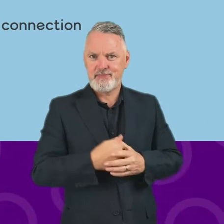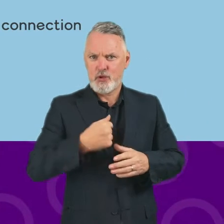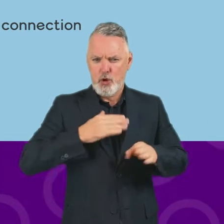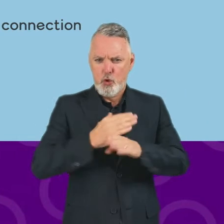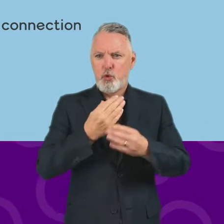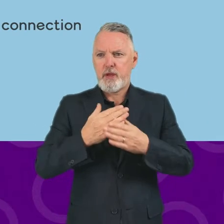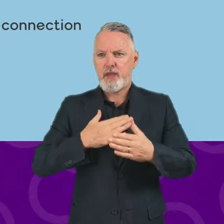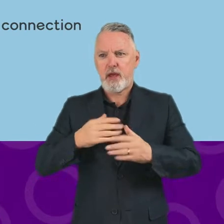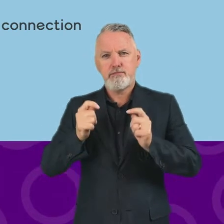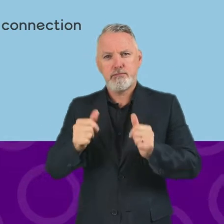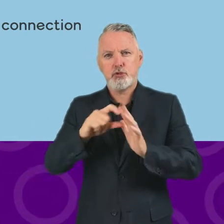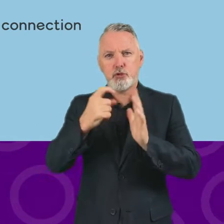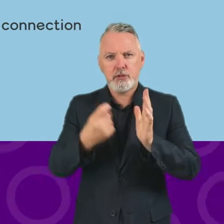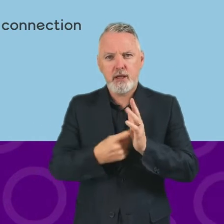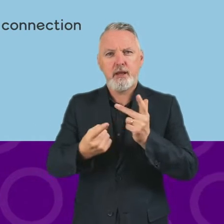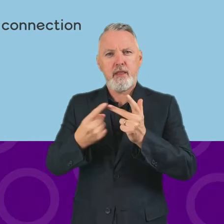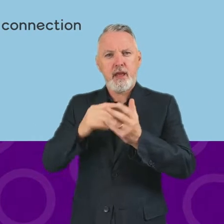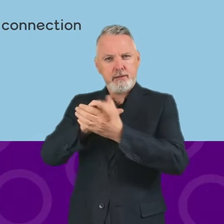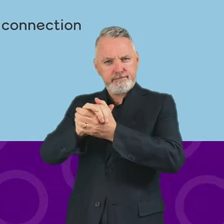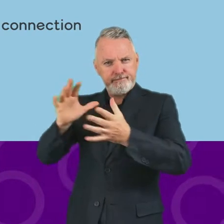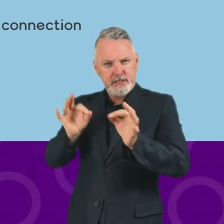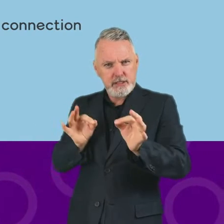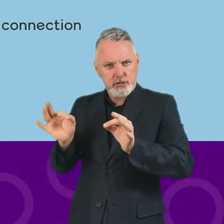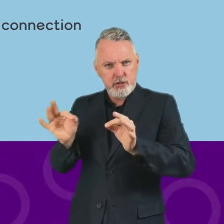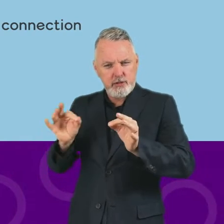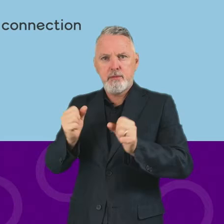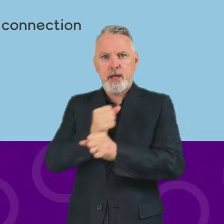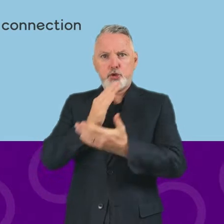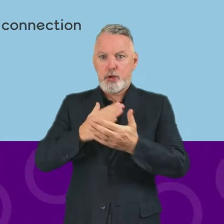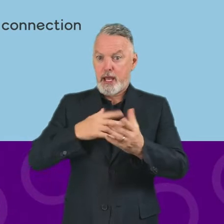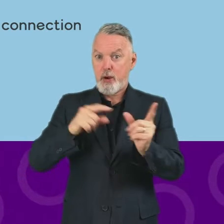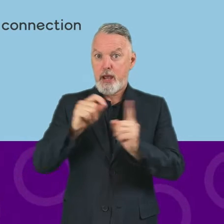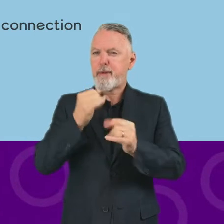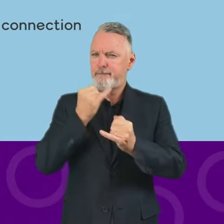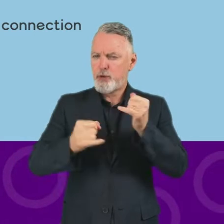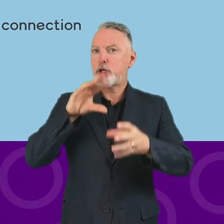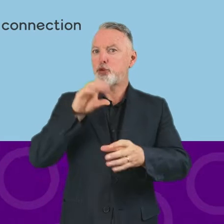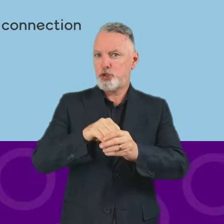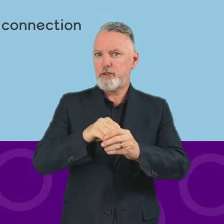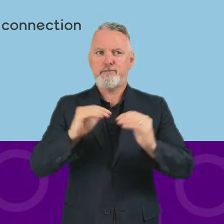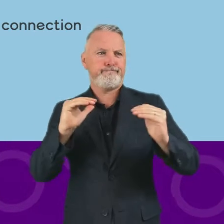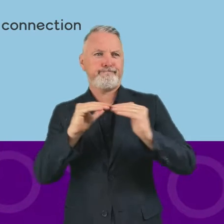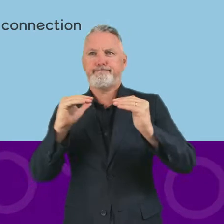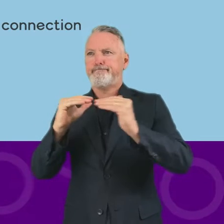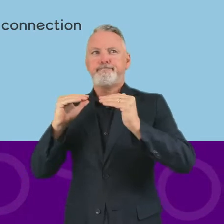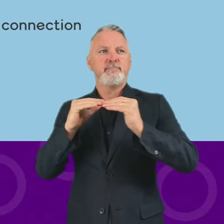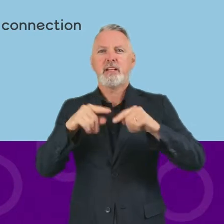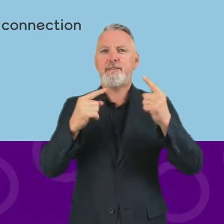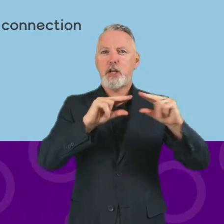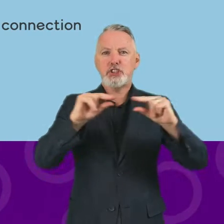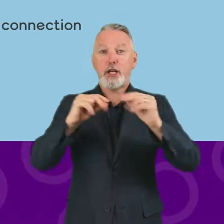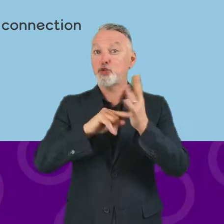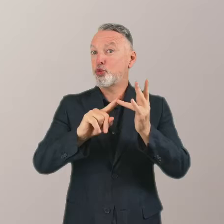our early adopters and accessible design experts to ensure that Spix App is highly inclusive and compatible with existing chat tools and